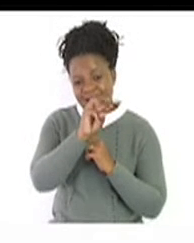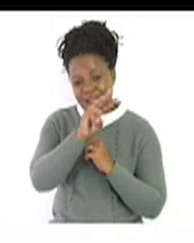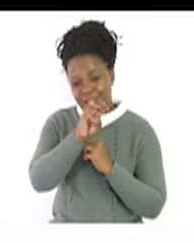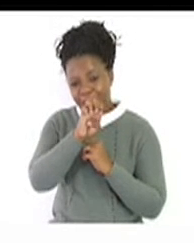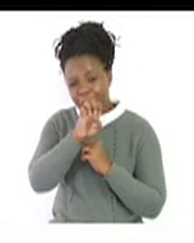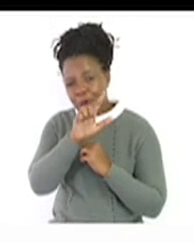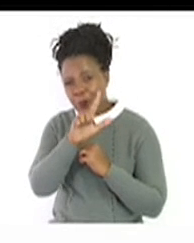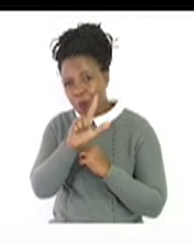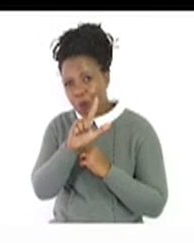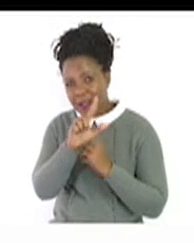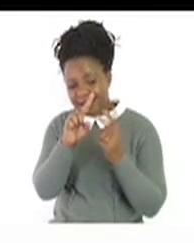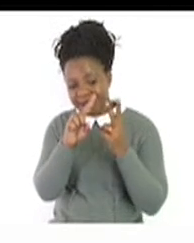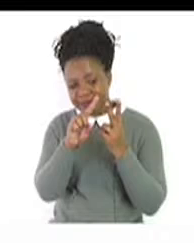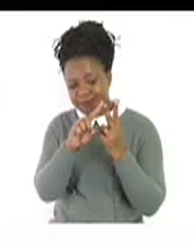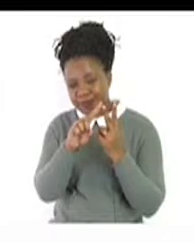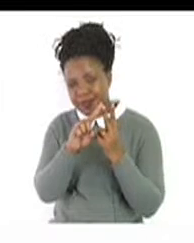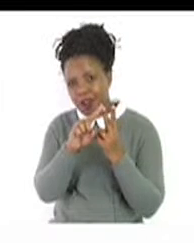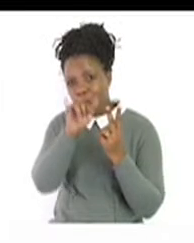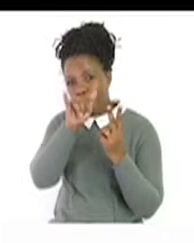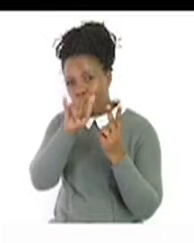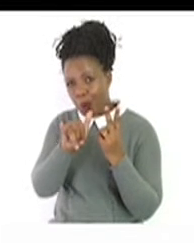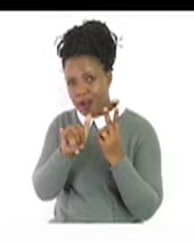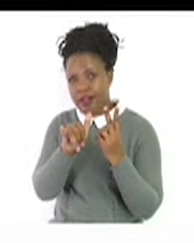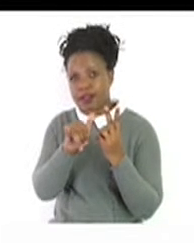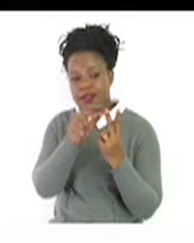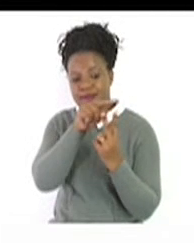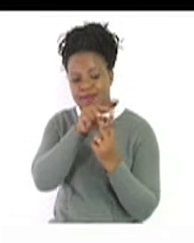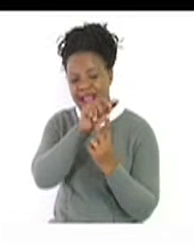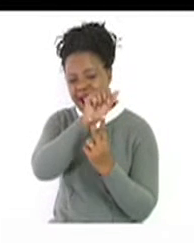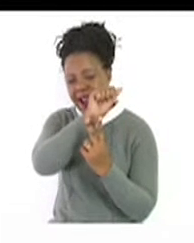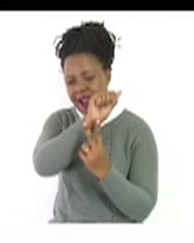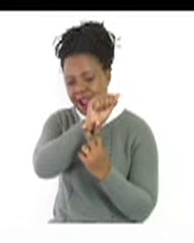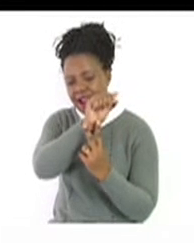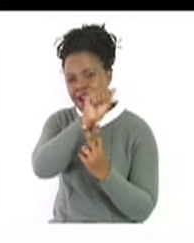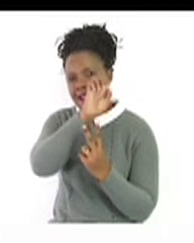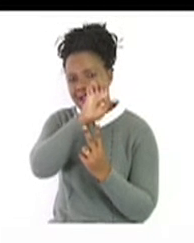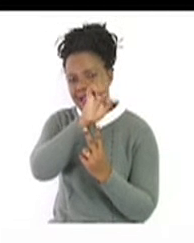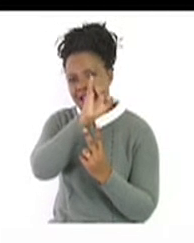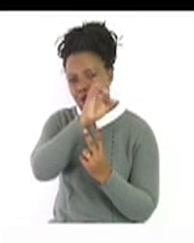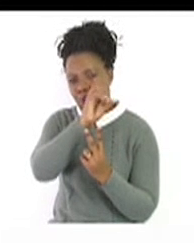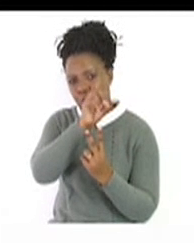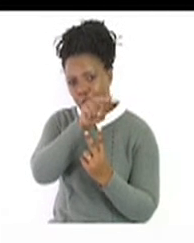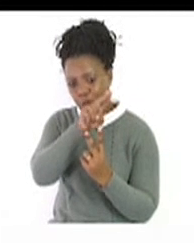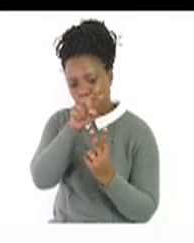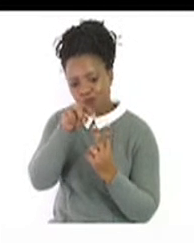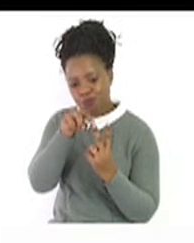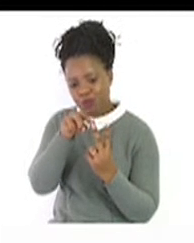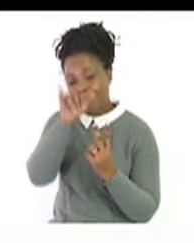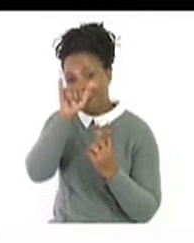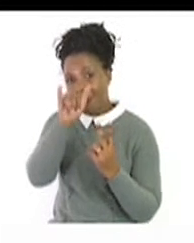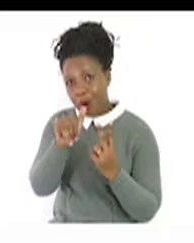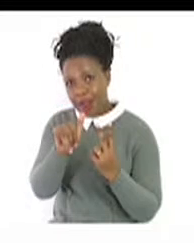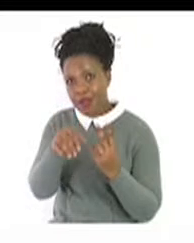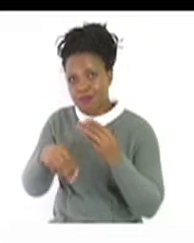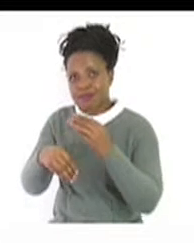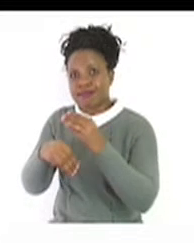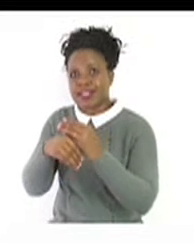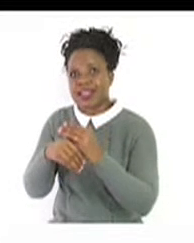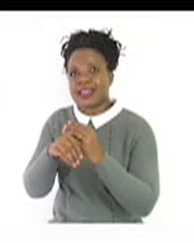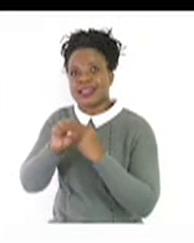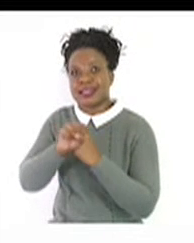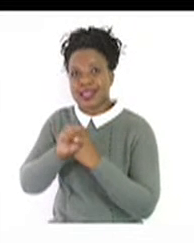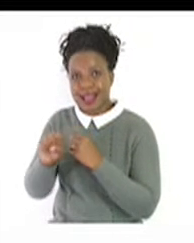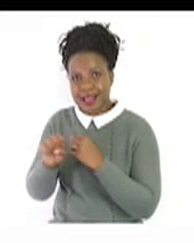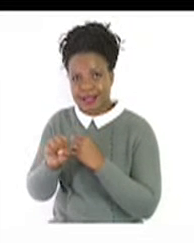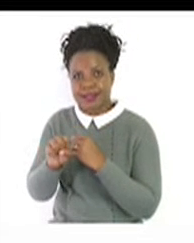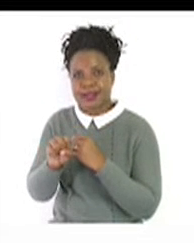The rule says we just add an S. Words ending on